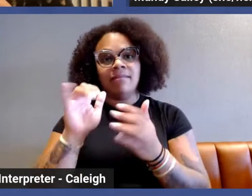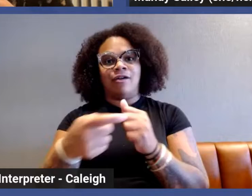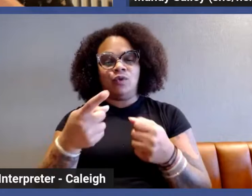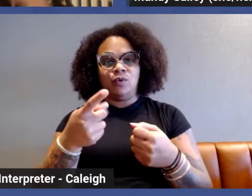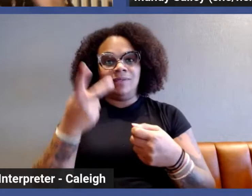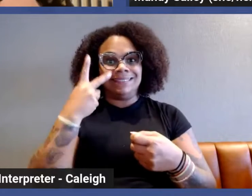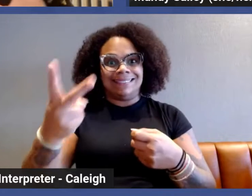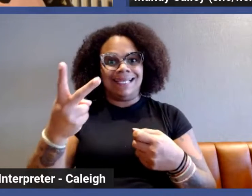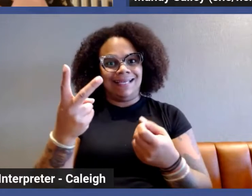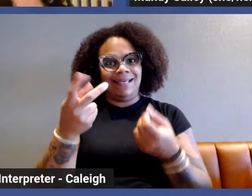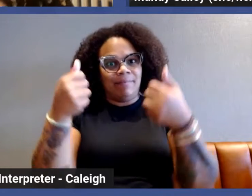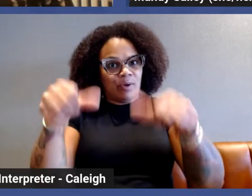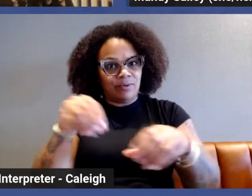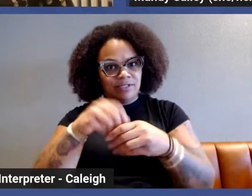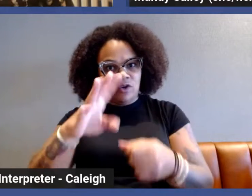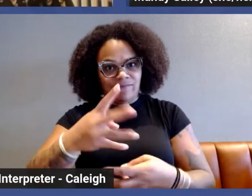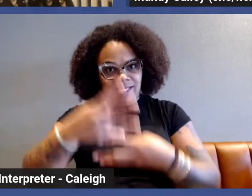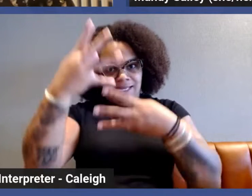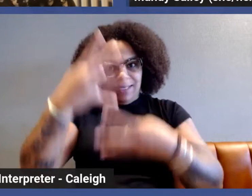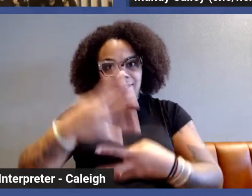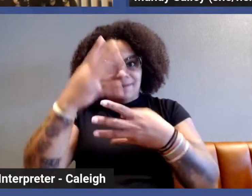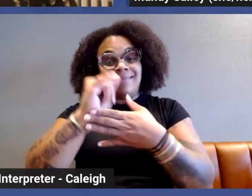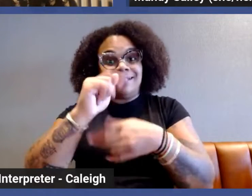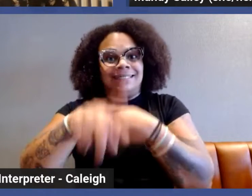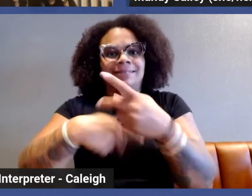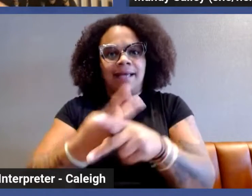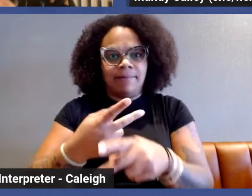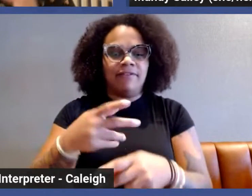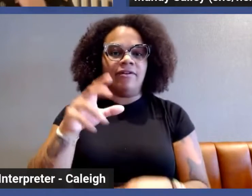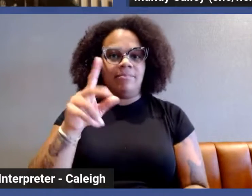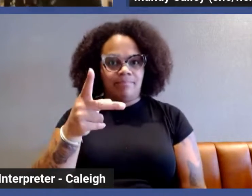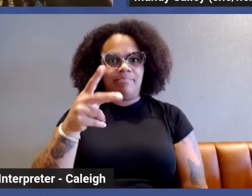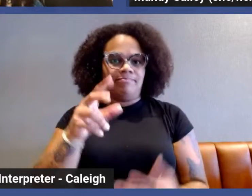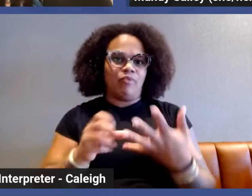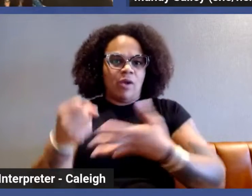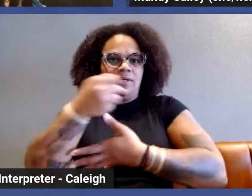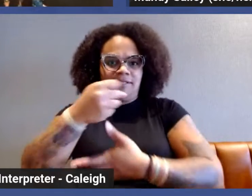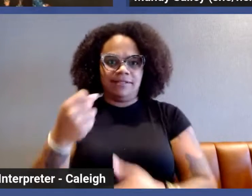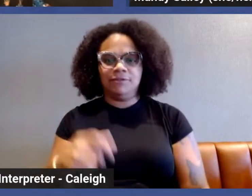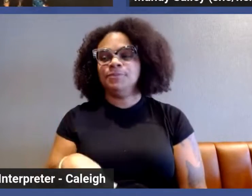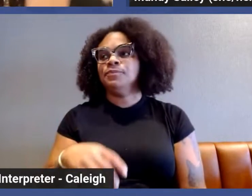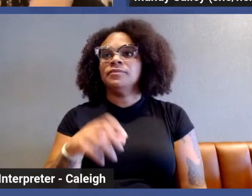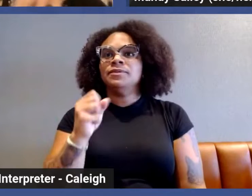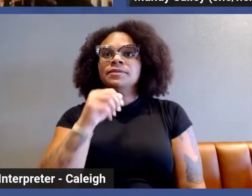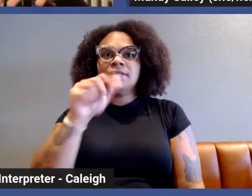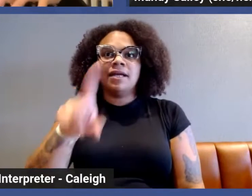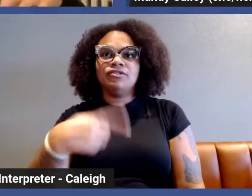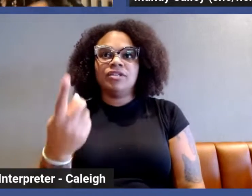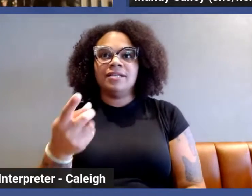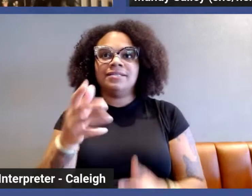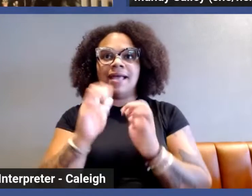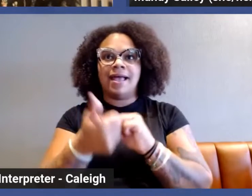is a form of prioritization, right? So it's not just how things are taken down, but also how things are put